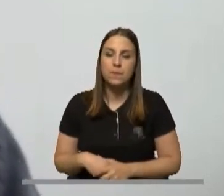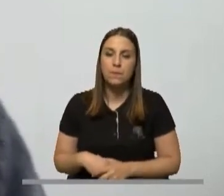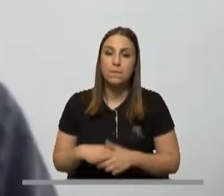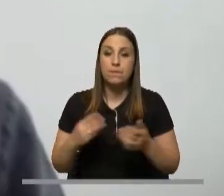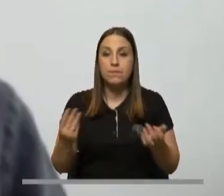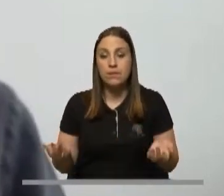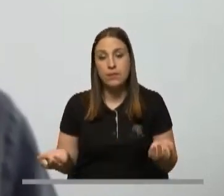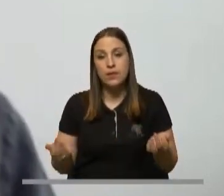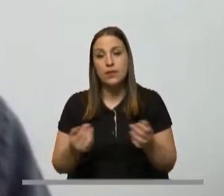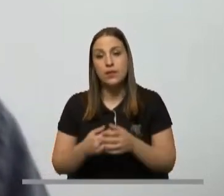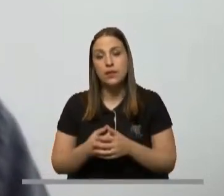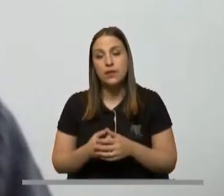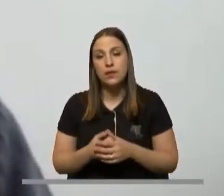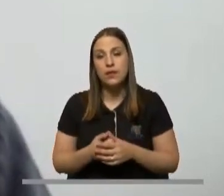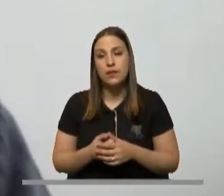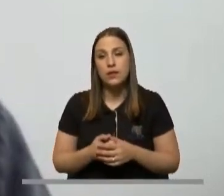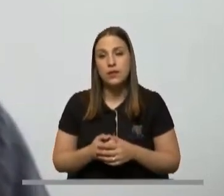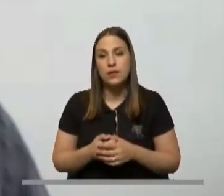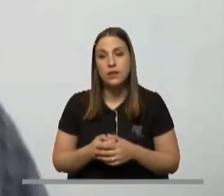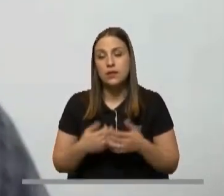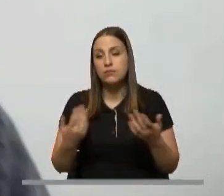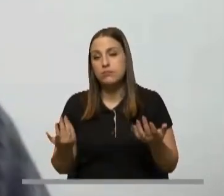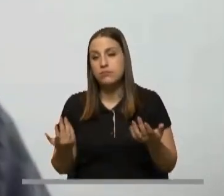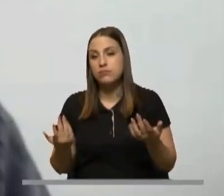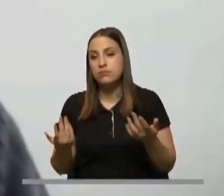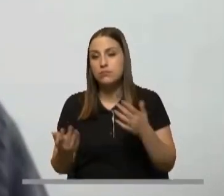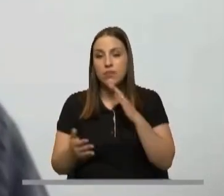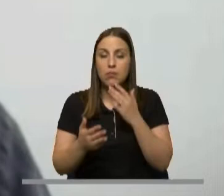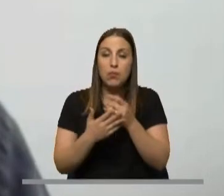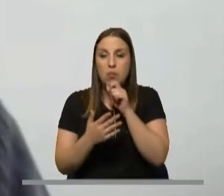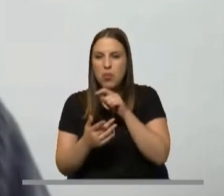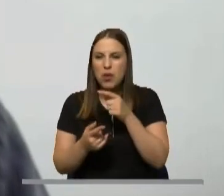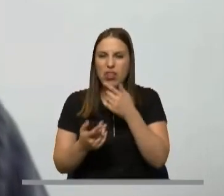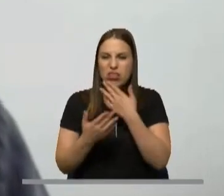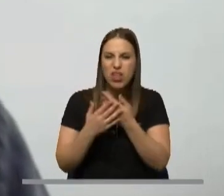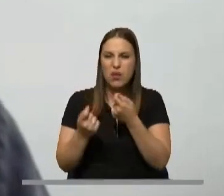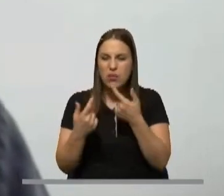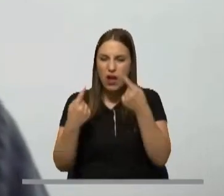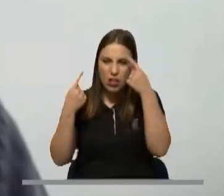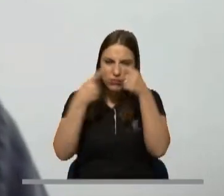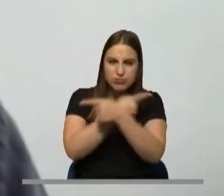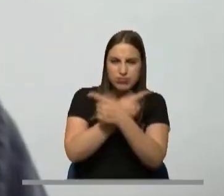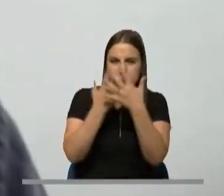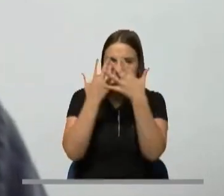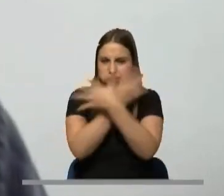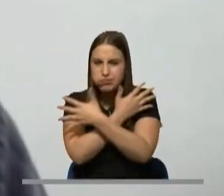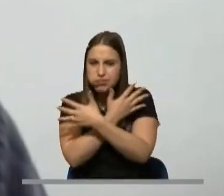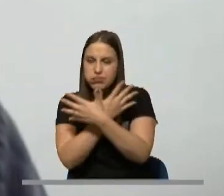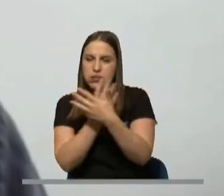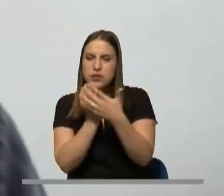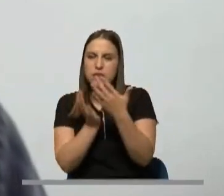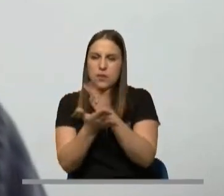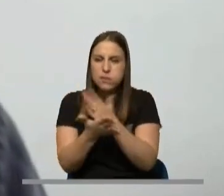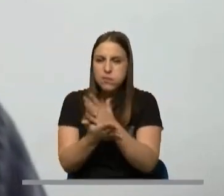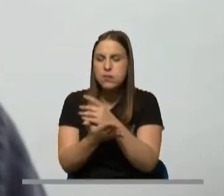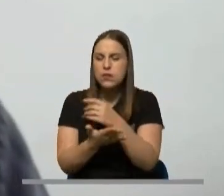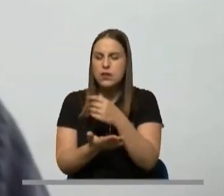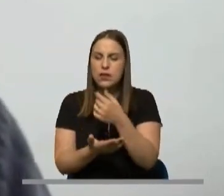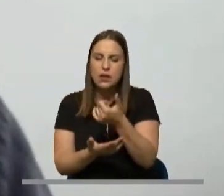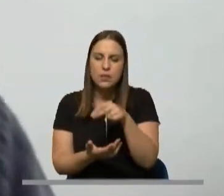Anything that is fuzzy, undefined, or imprecise has a difficult treatment in binary